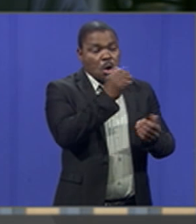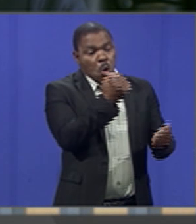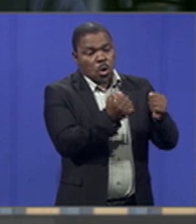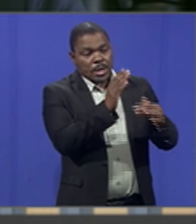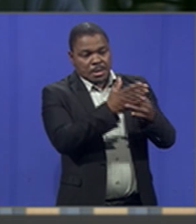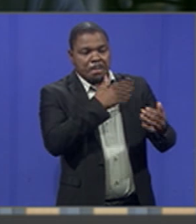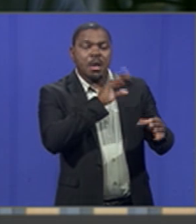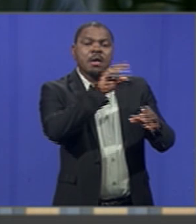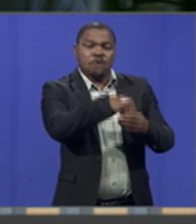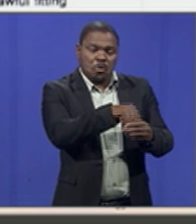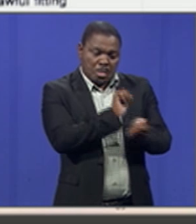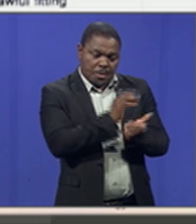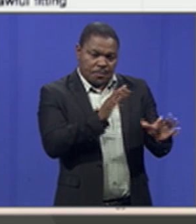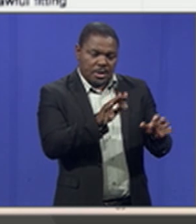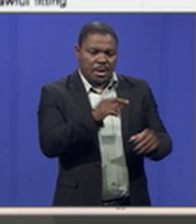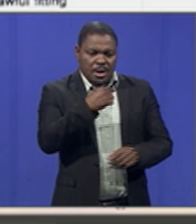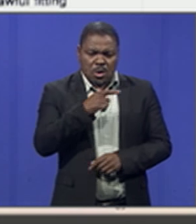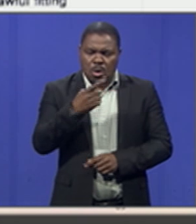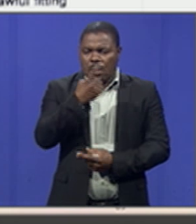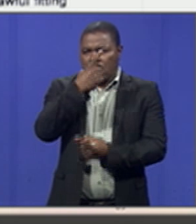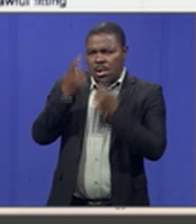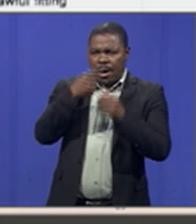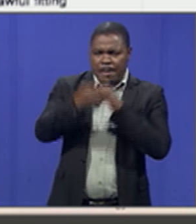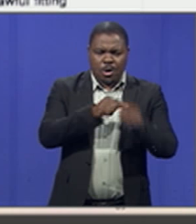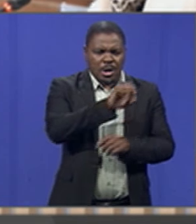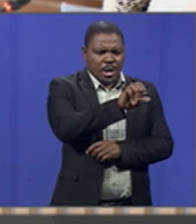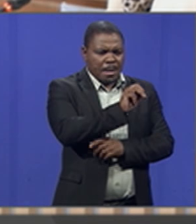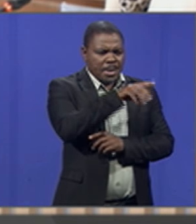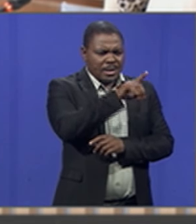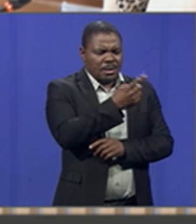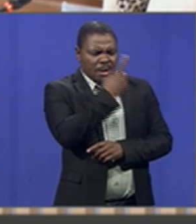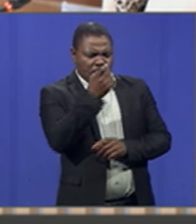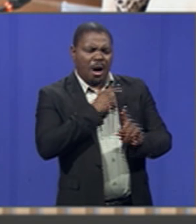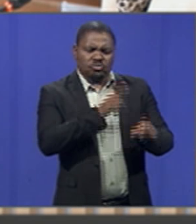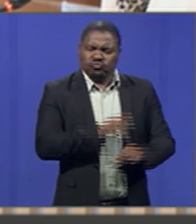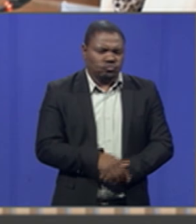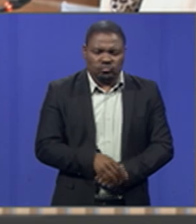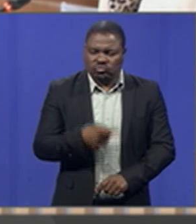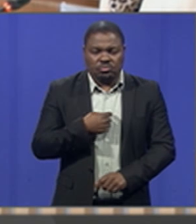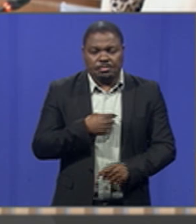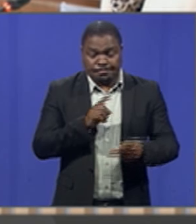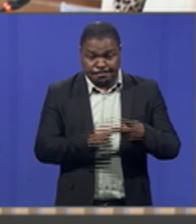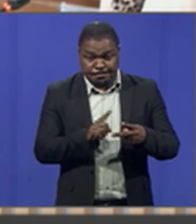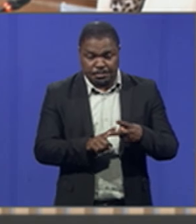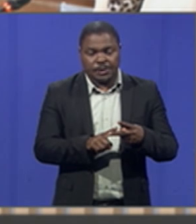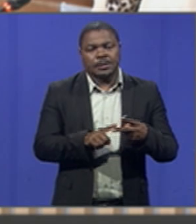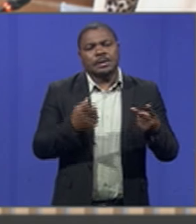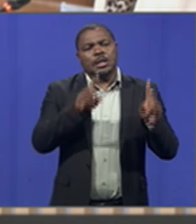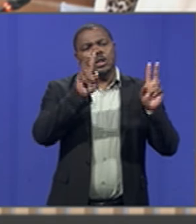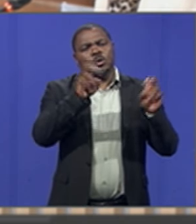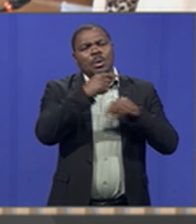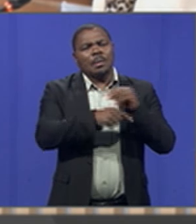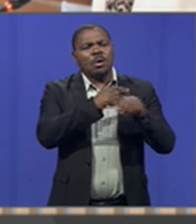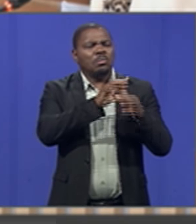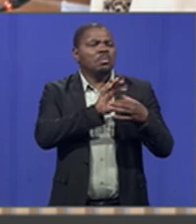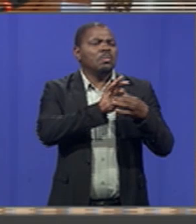answer any question regarding my interaction with the EMPD. Matala o ganne go araba dipotso tse di ka ga kgolagano